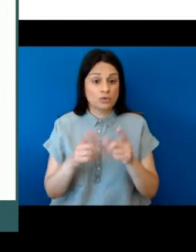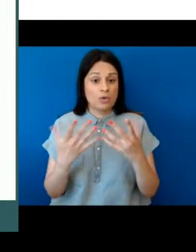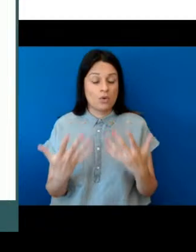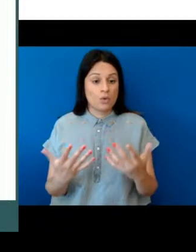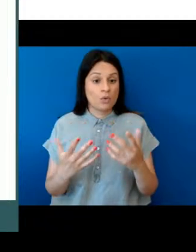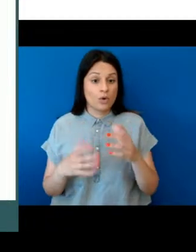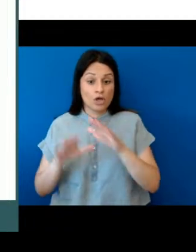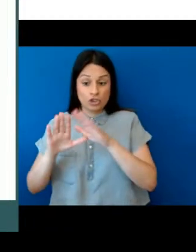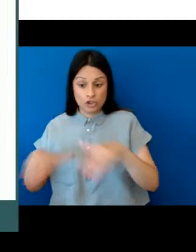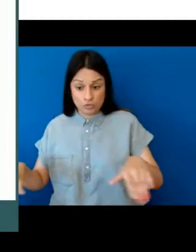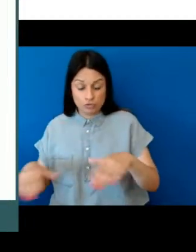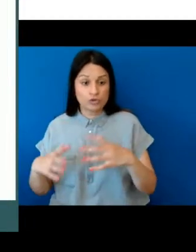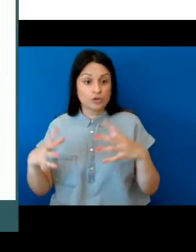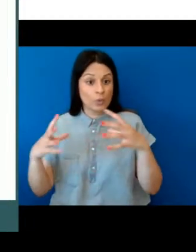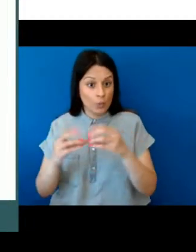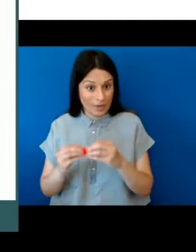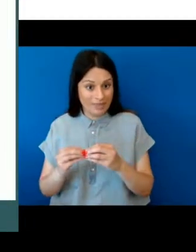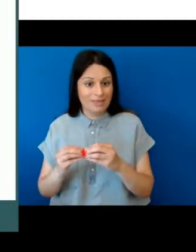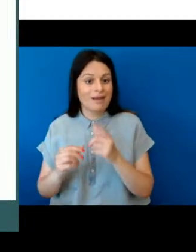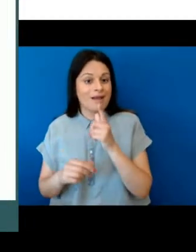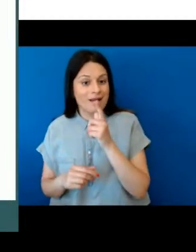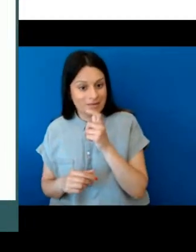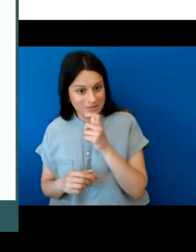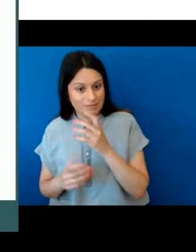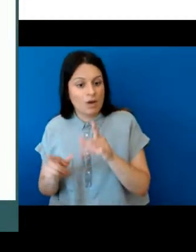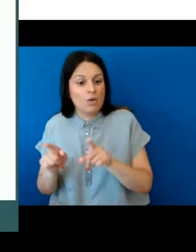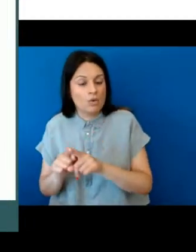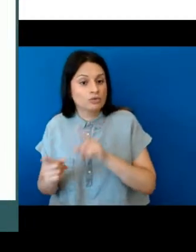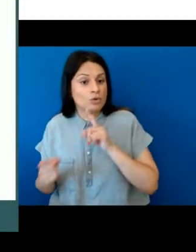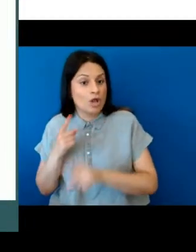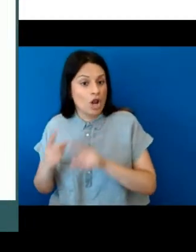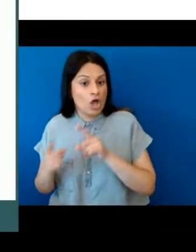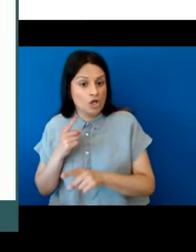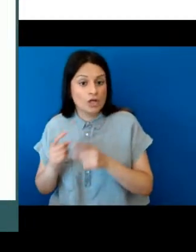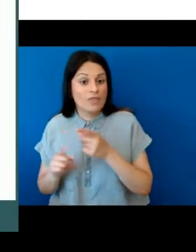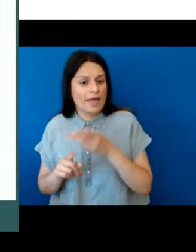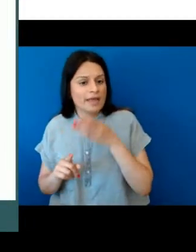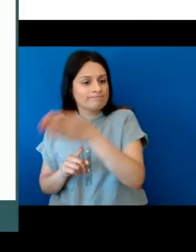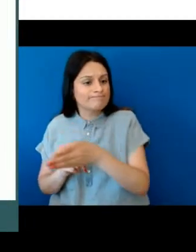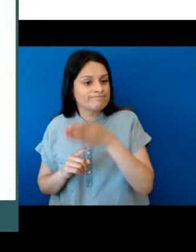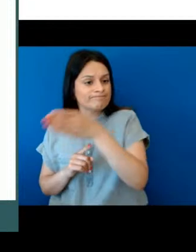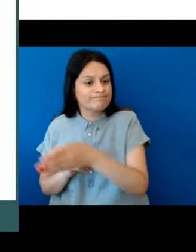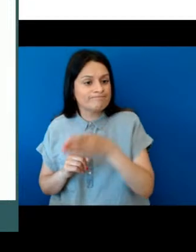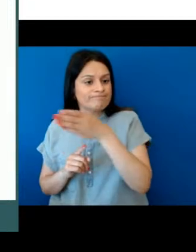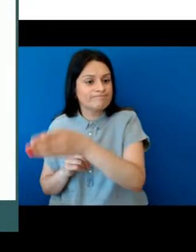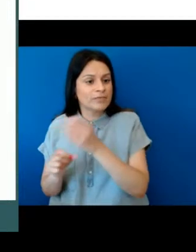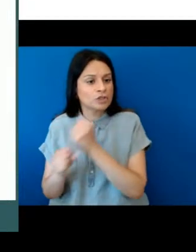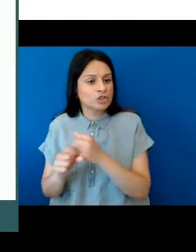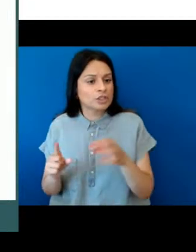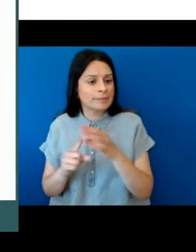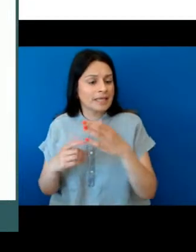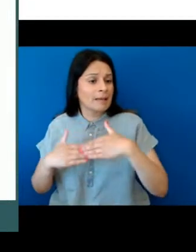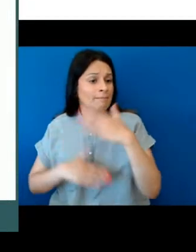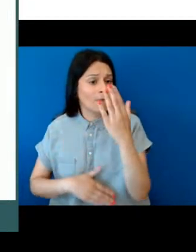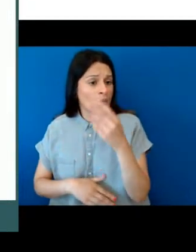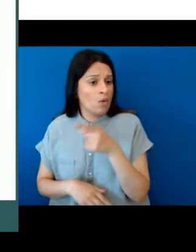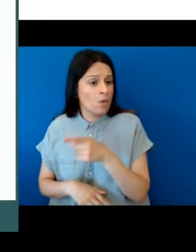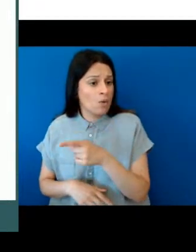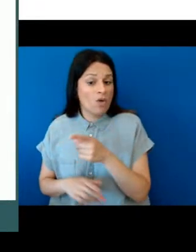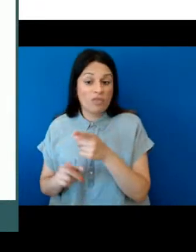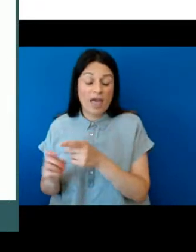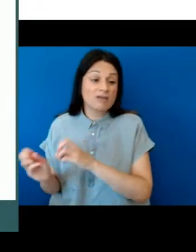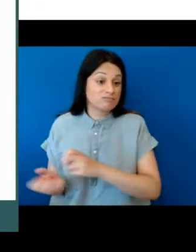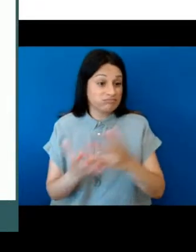allergic rhinitis have more physician visits per year. They are more likely to end up in hospital with